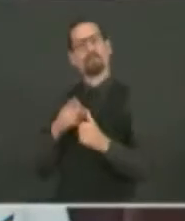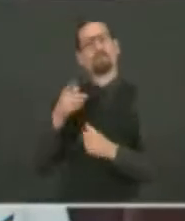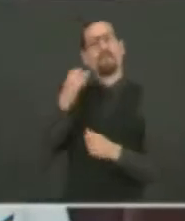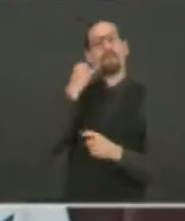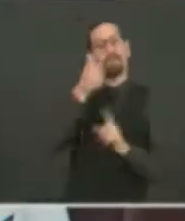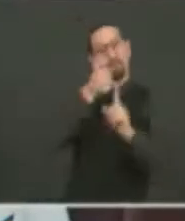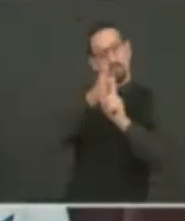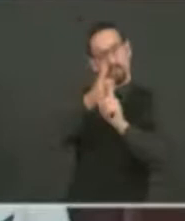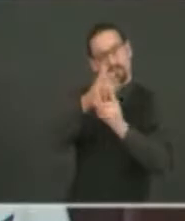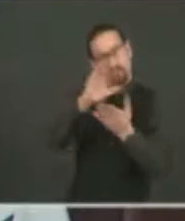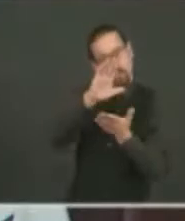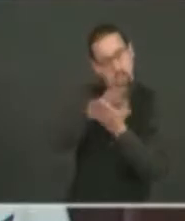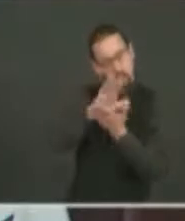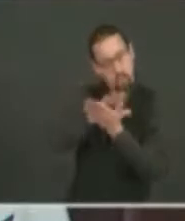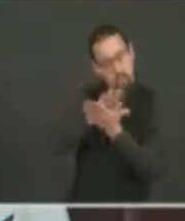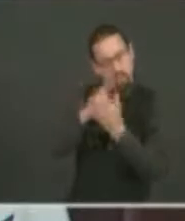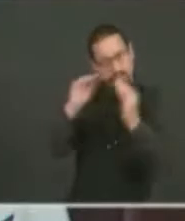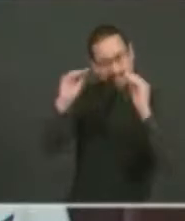just call